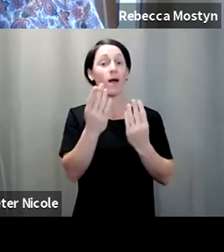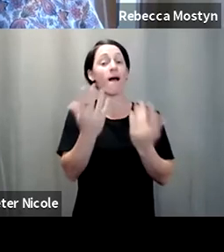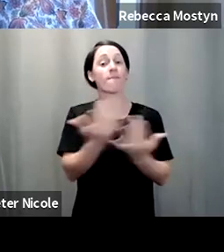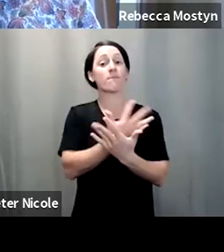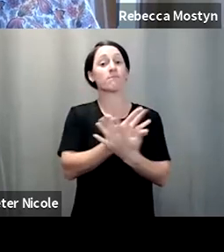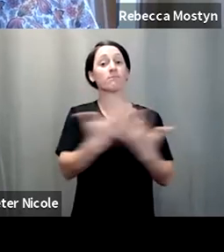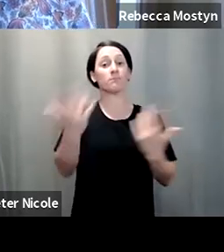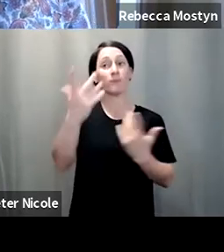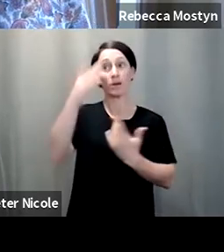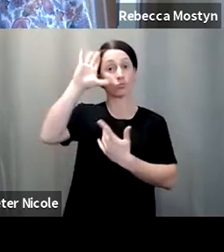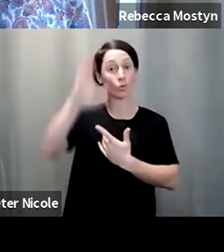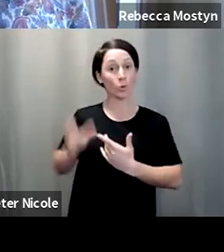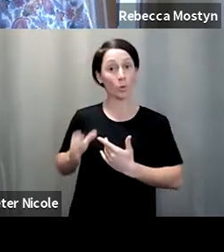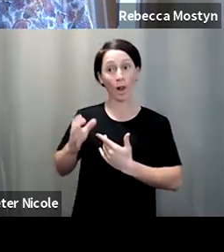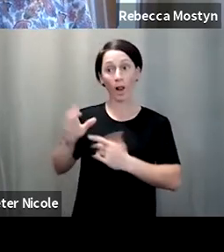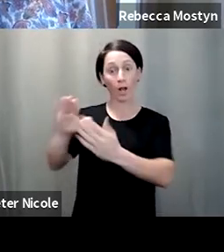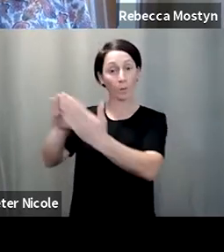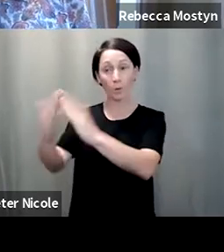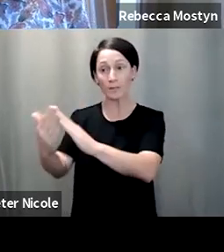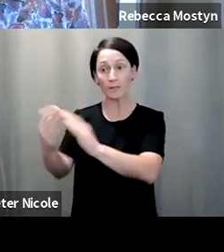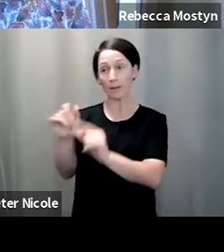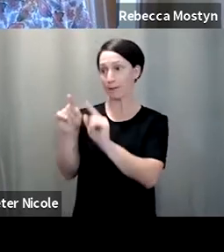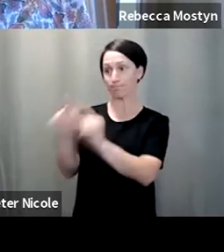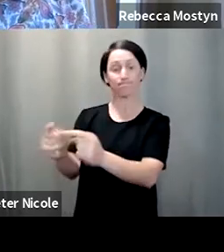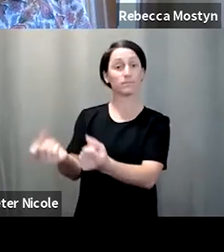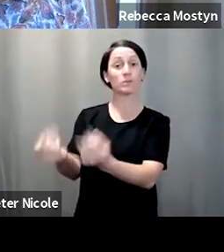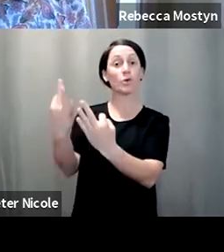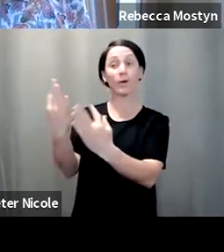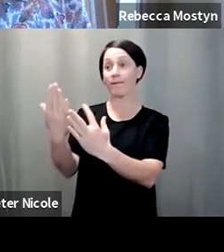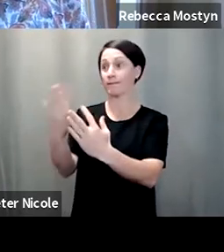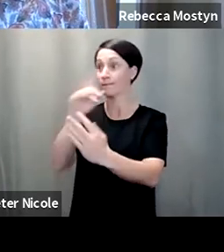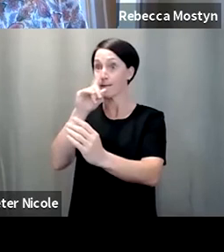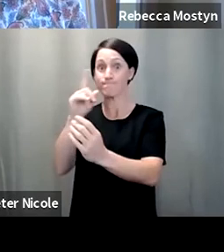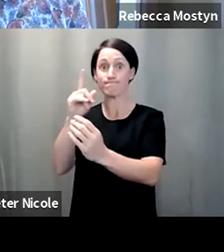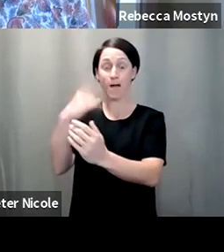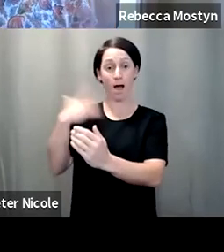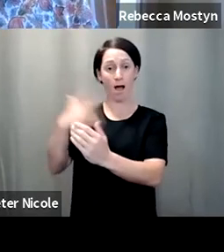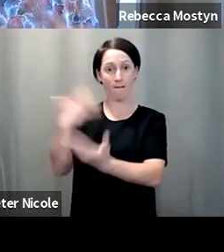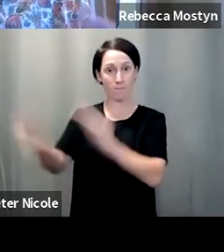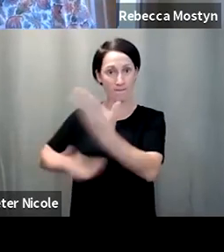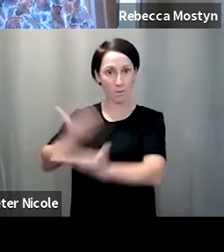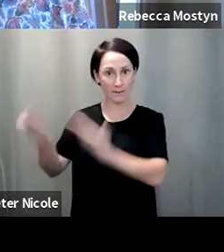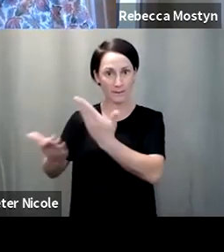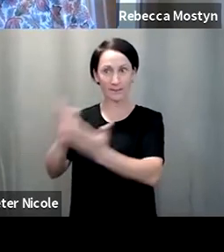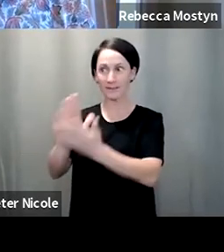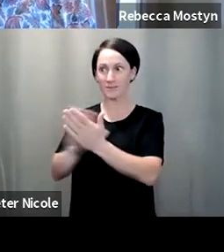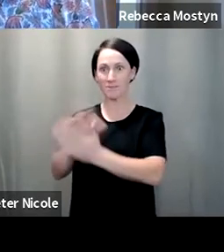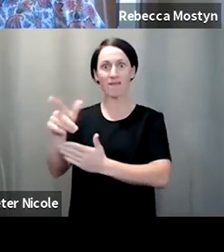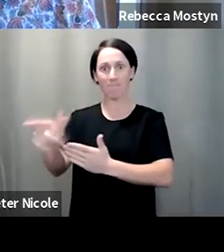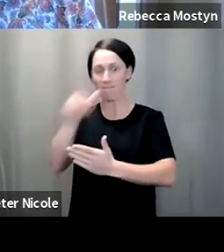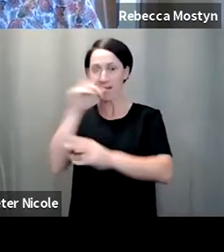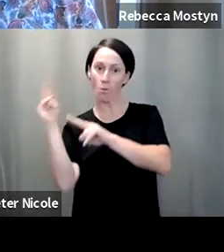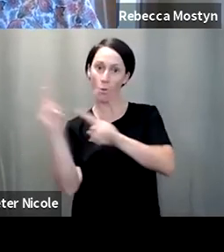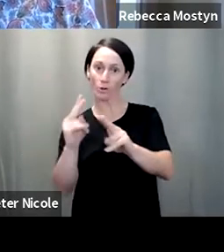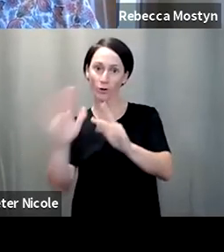rural communities that don't have access to live performances. I mean, going to venues for